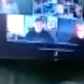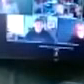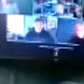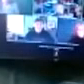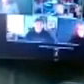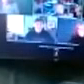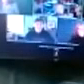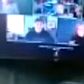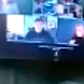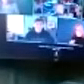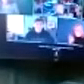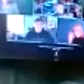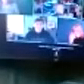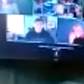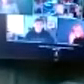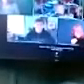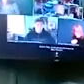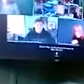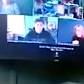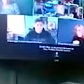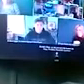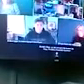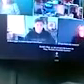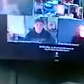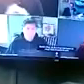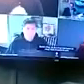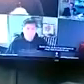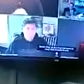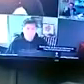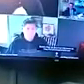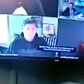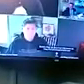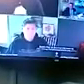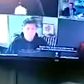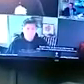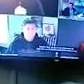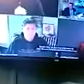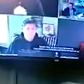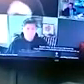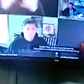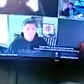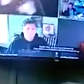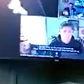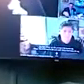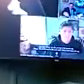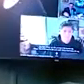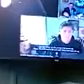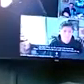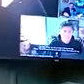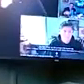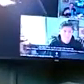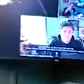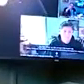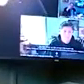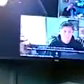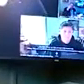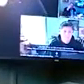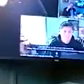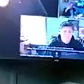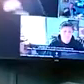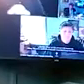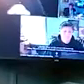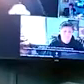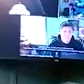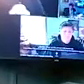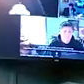This is, it's March 29th, and no, I'm sorry, it's March 30th, 30th, and this